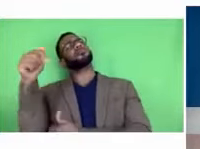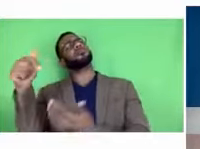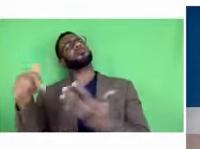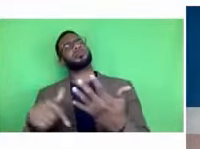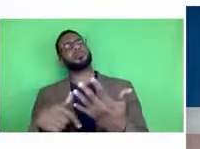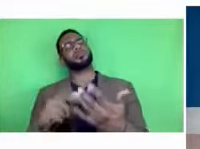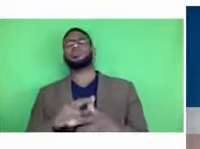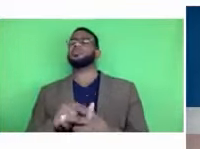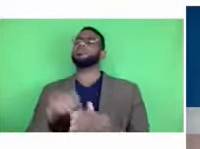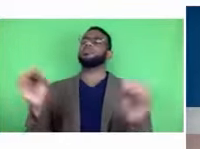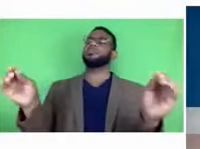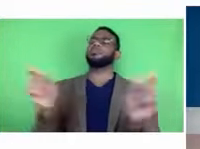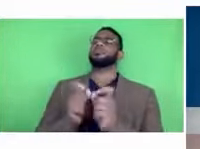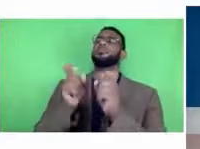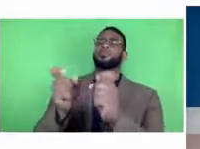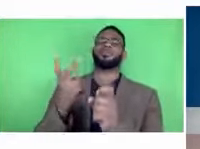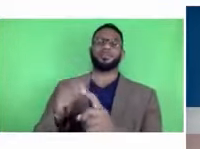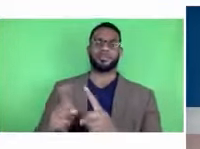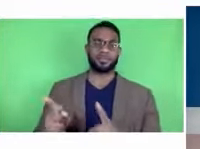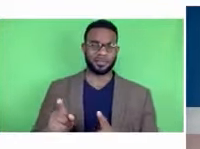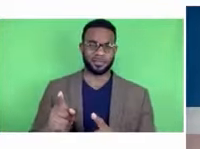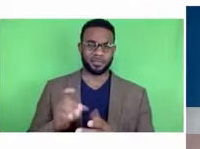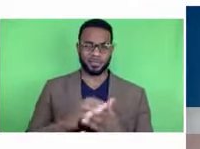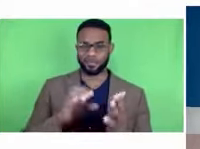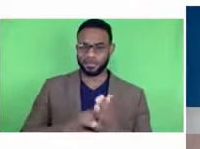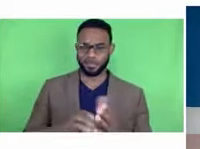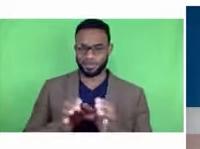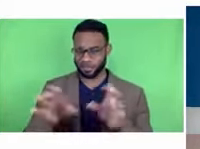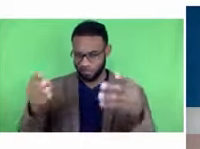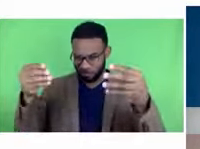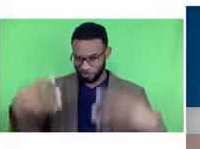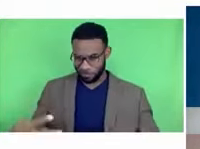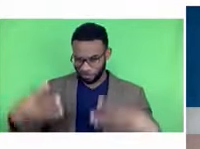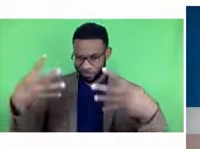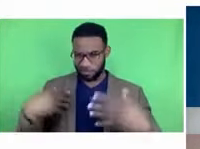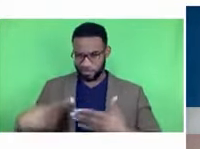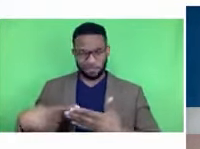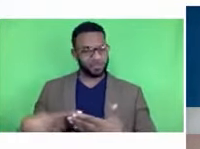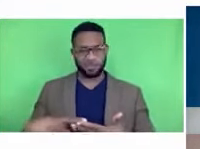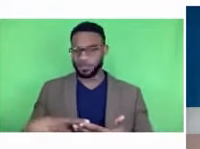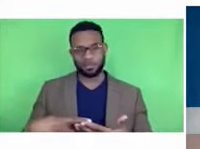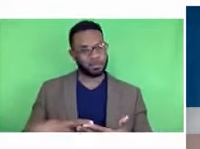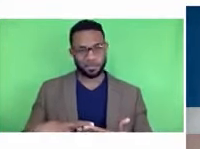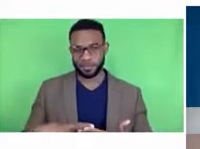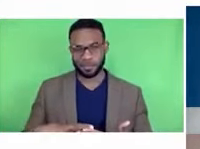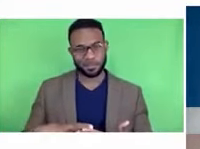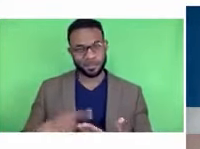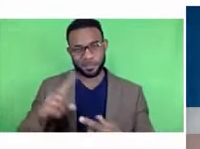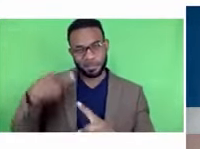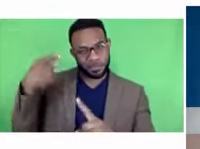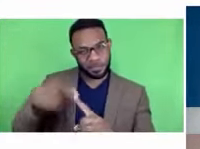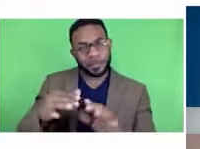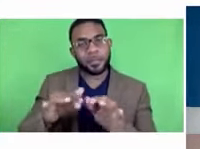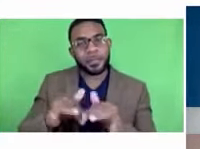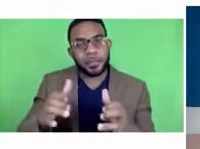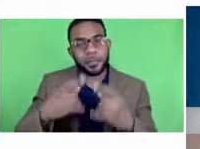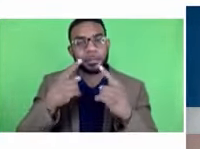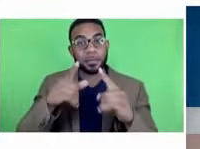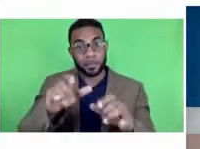then putting them to two different sections and then saying, let's have a conversation. It's really all about how, you know, how much success can you